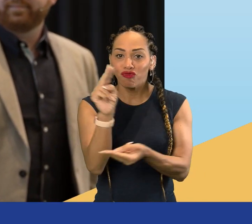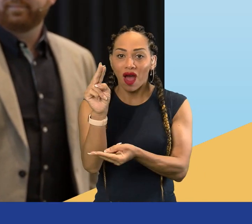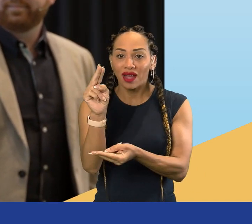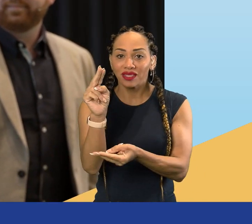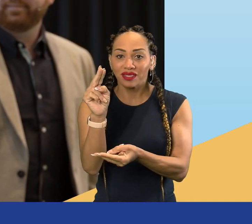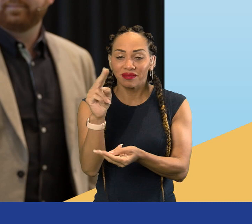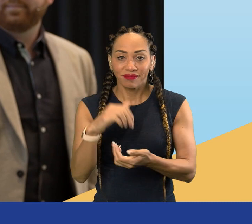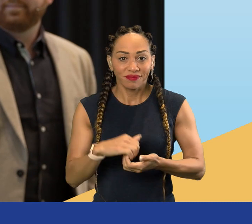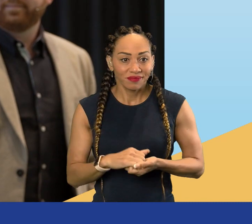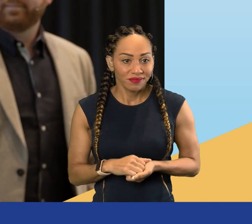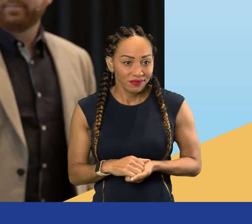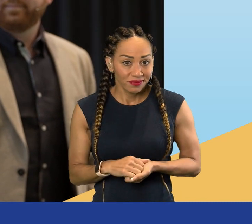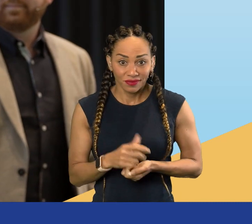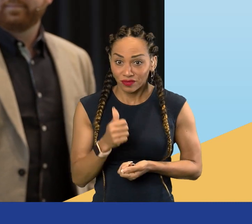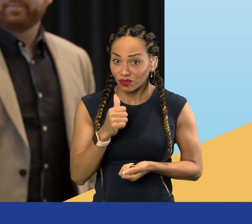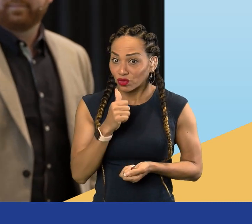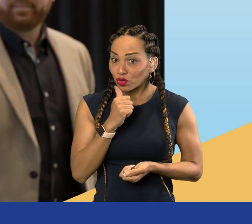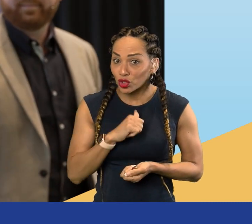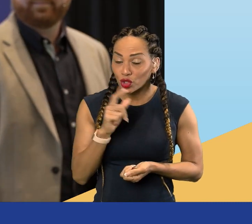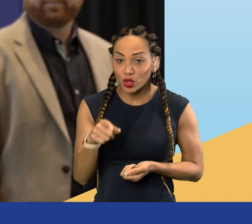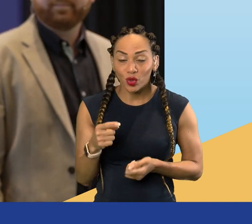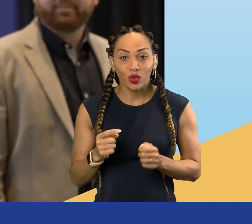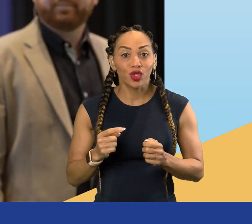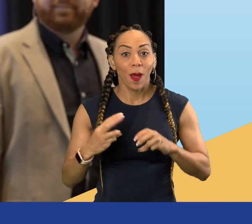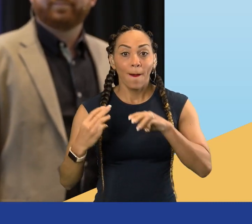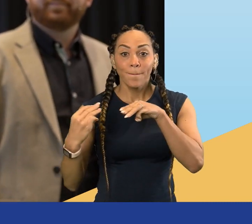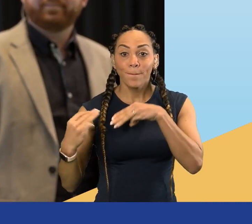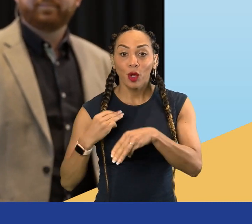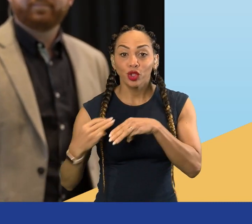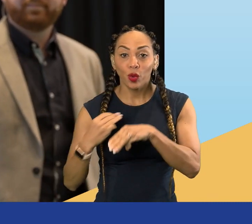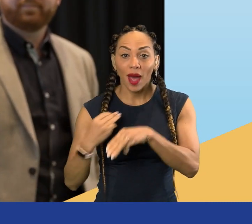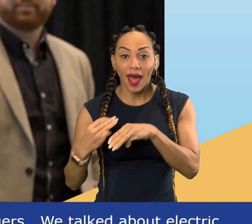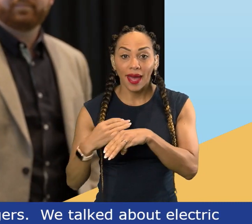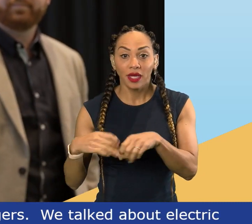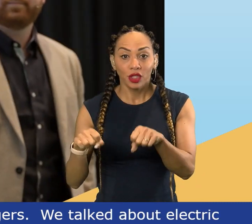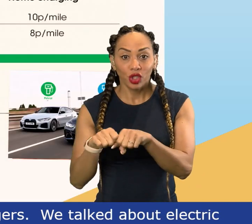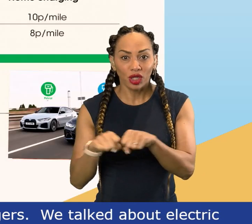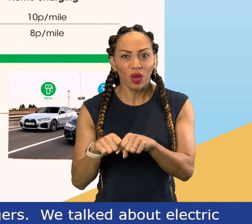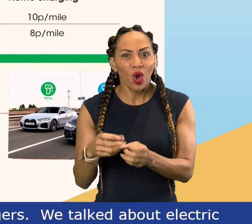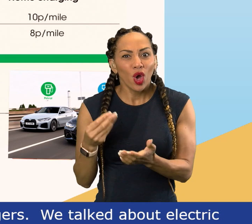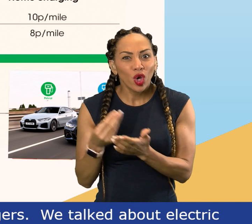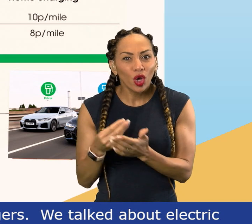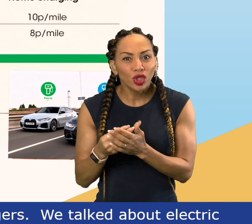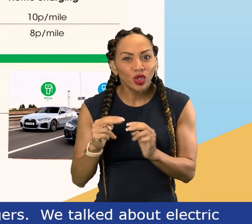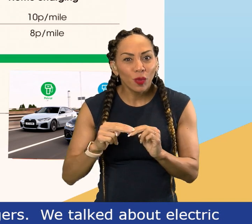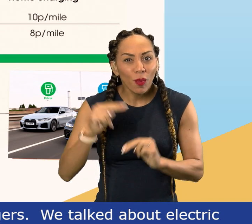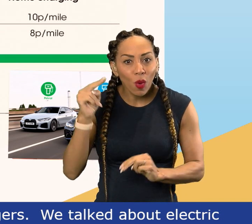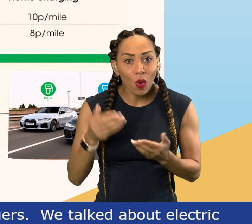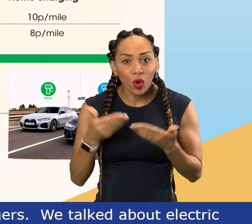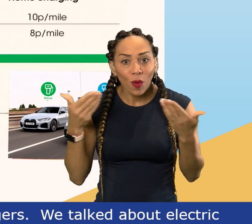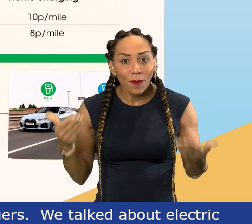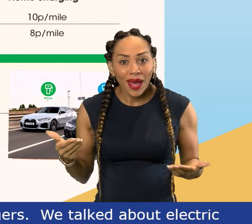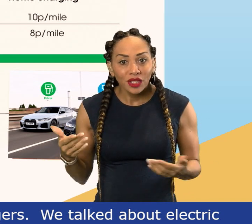a motorway services or most rapid chargers, it will actually cost you more than filling up an equivalent petrol car, which is obviously rather a